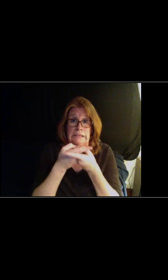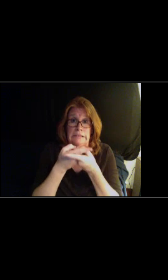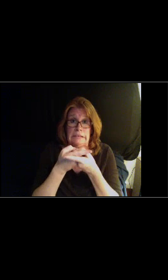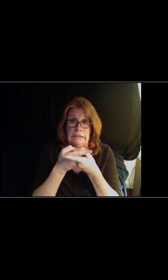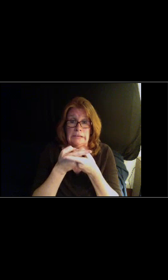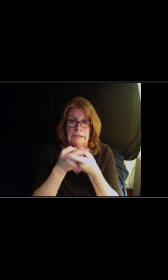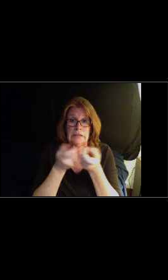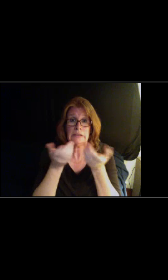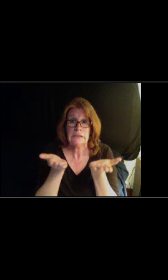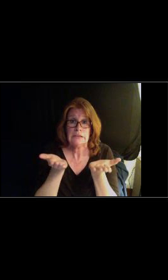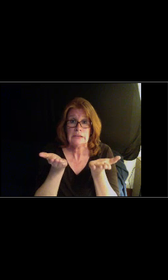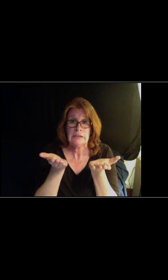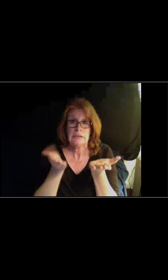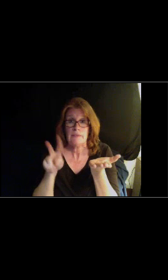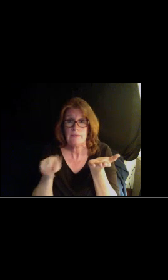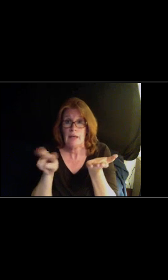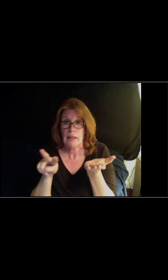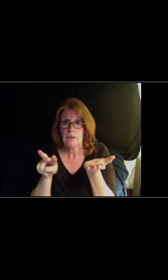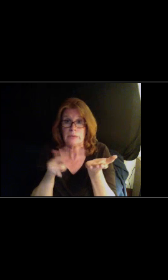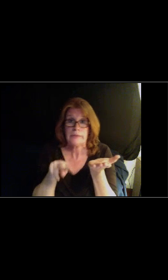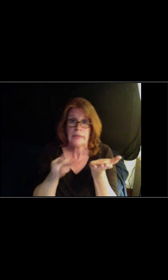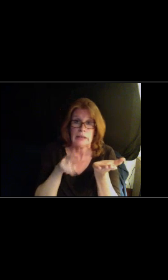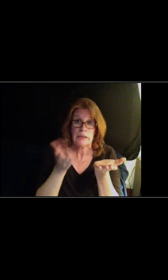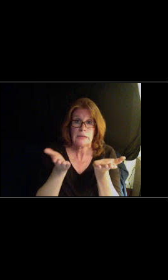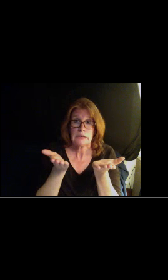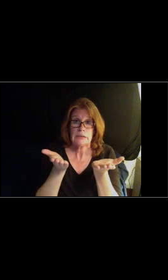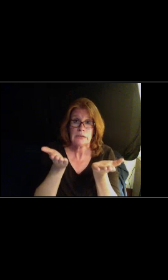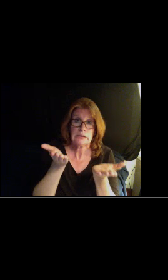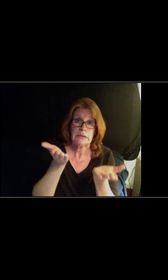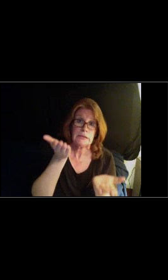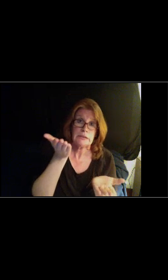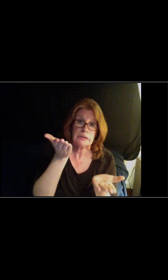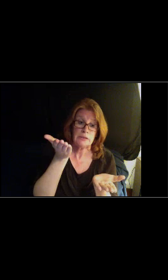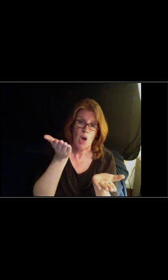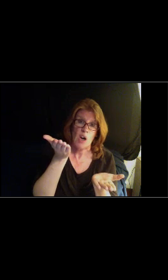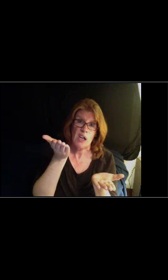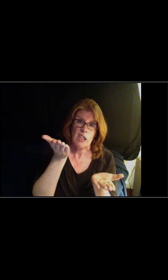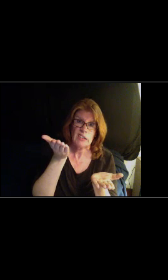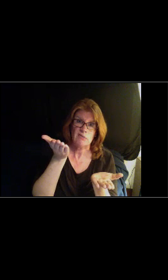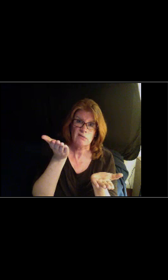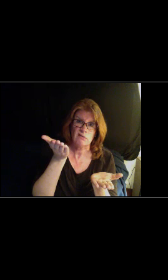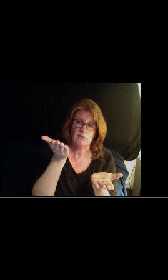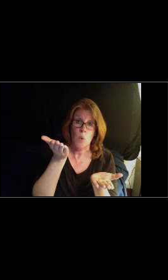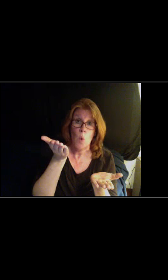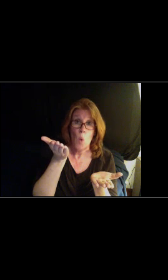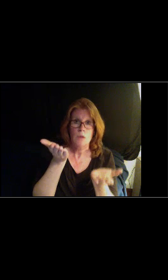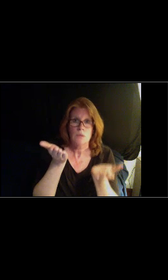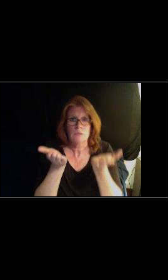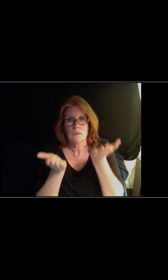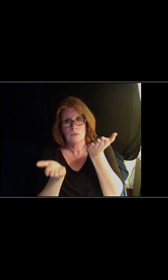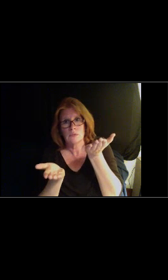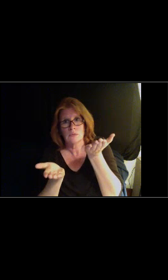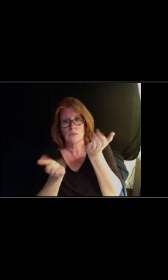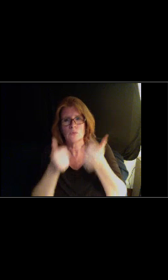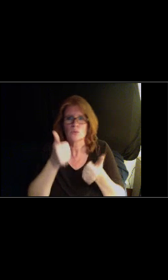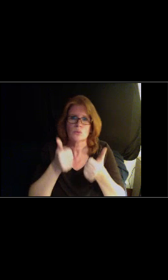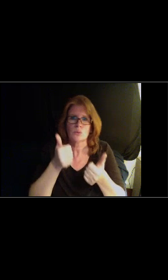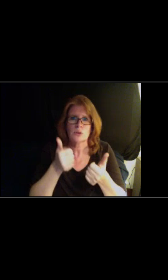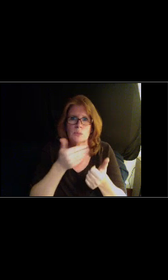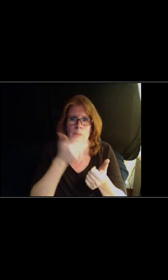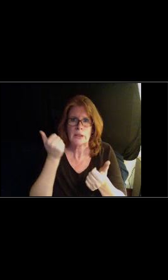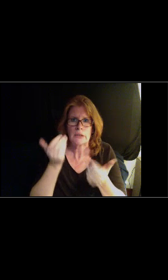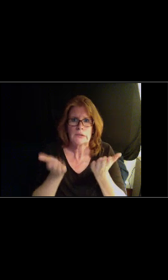And again, the final one, incommensurable values. You have multiple values within the decisions that we're making.